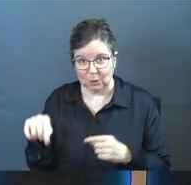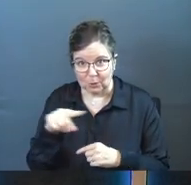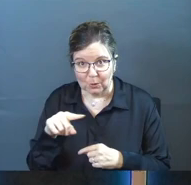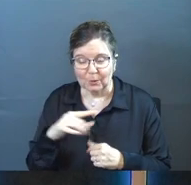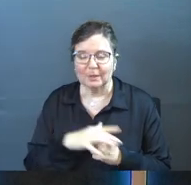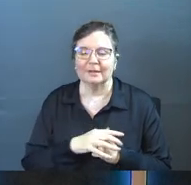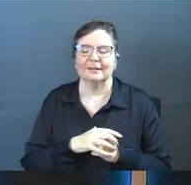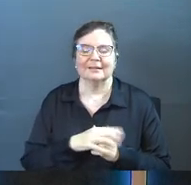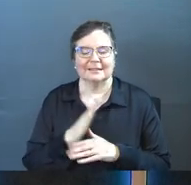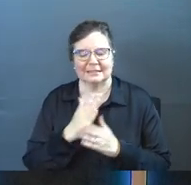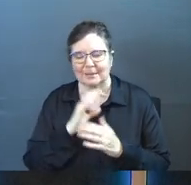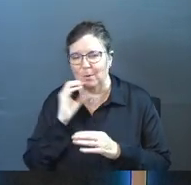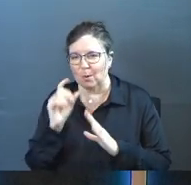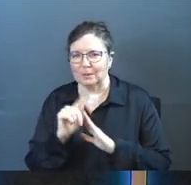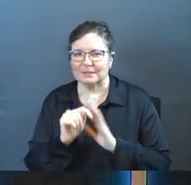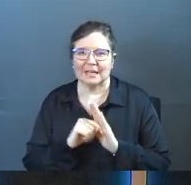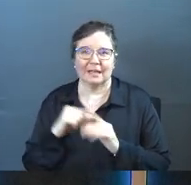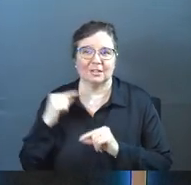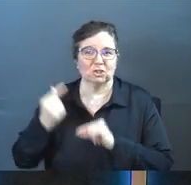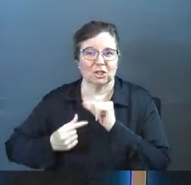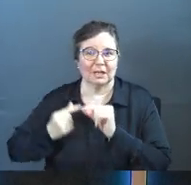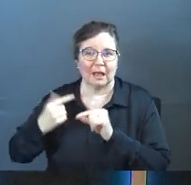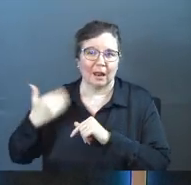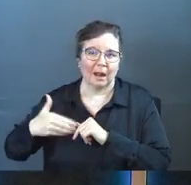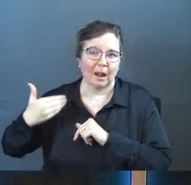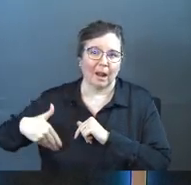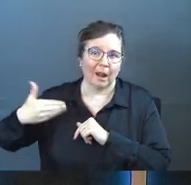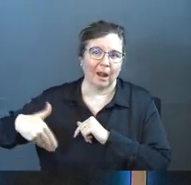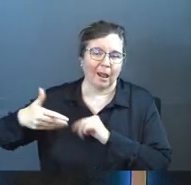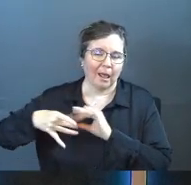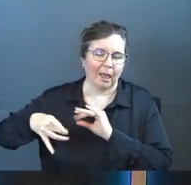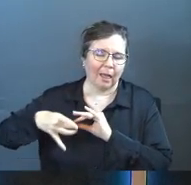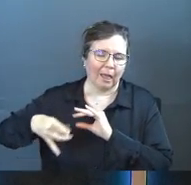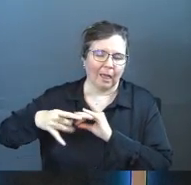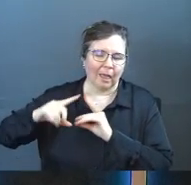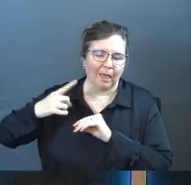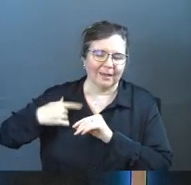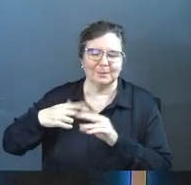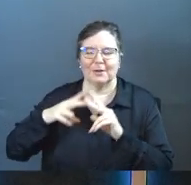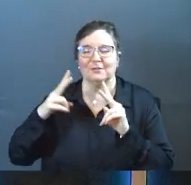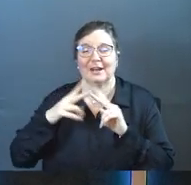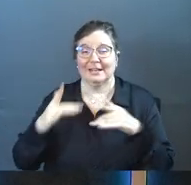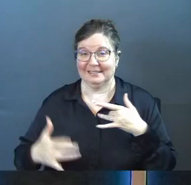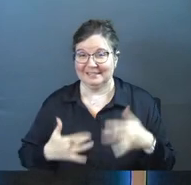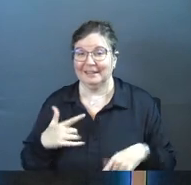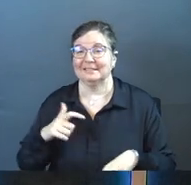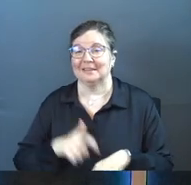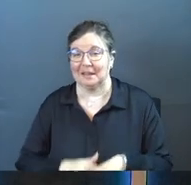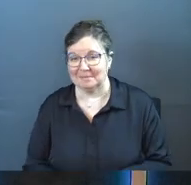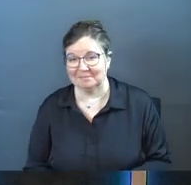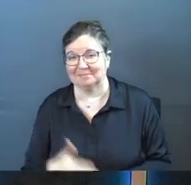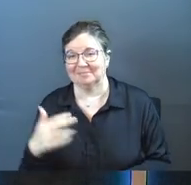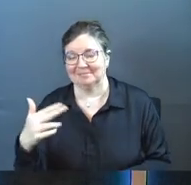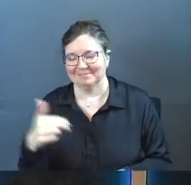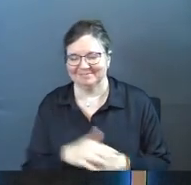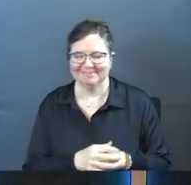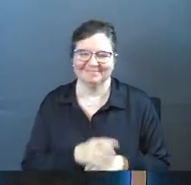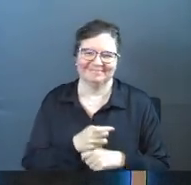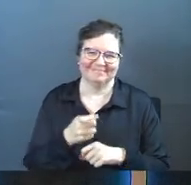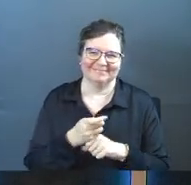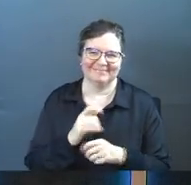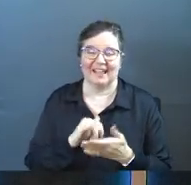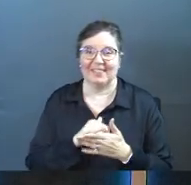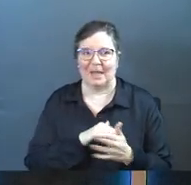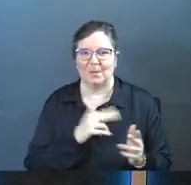you. Some Old Testament genealogies thrown in. It's going to be a very exciting time for everybody involved.